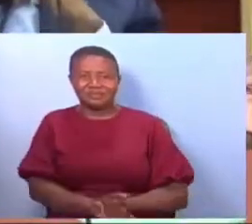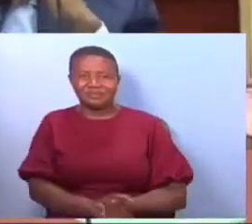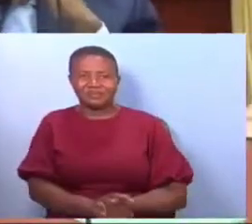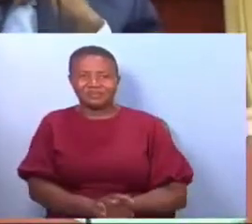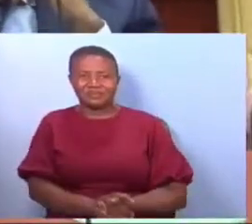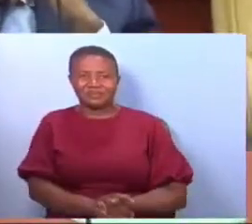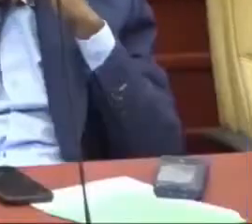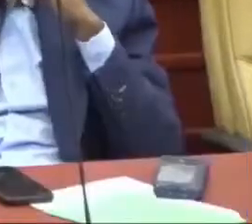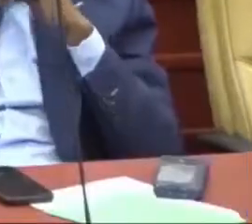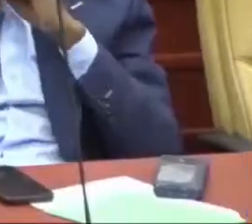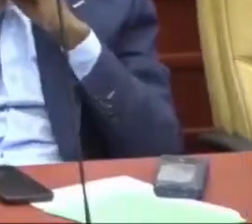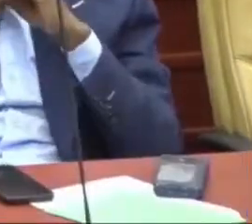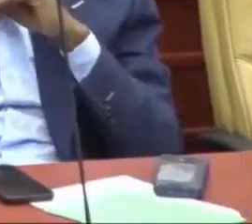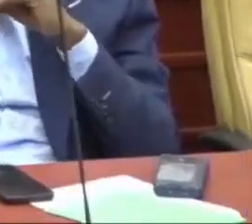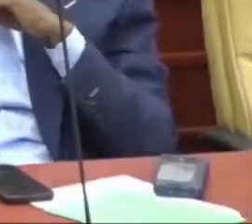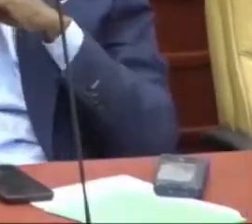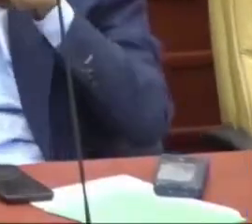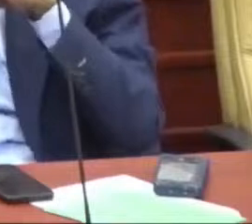Thank you.